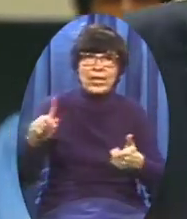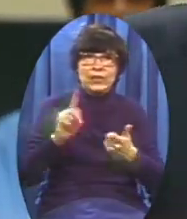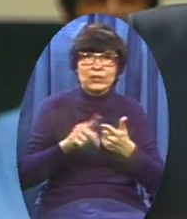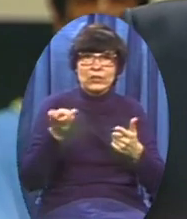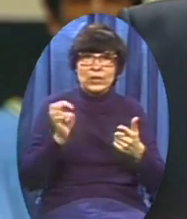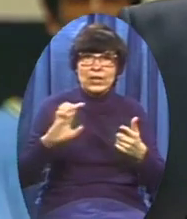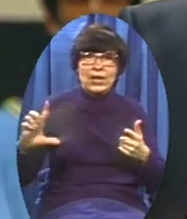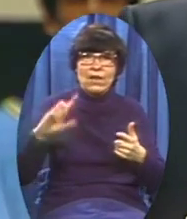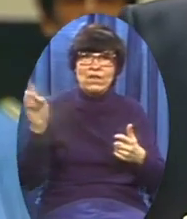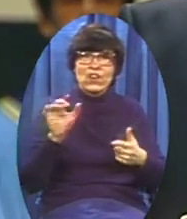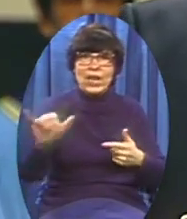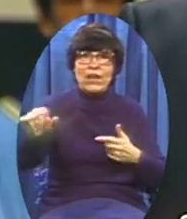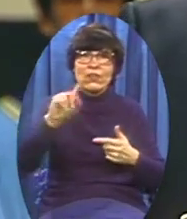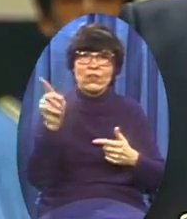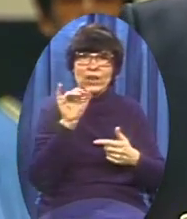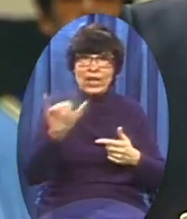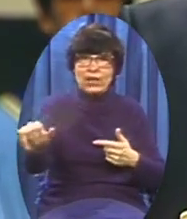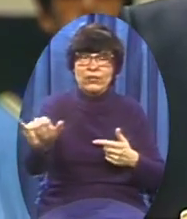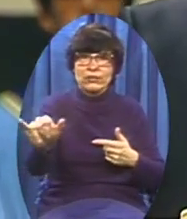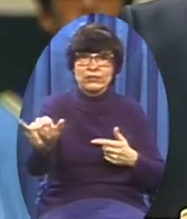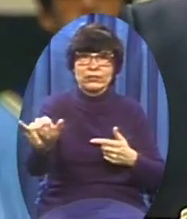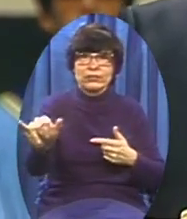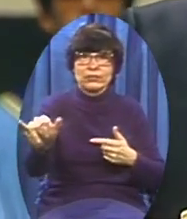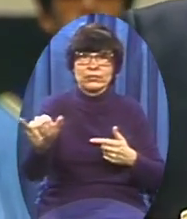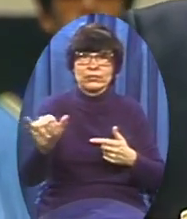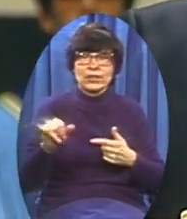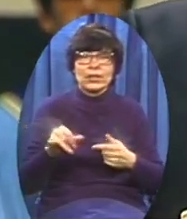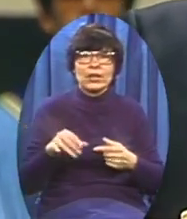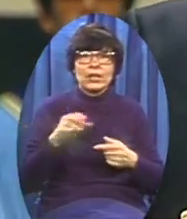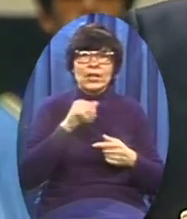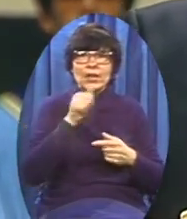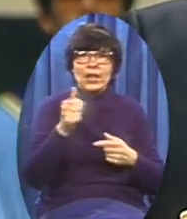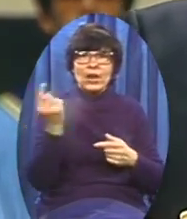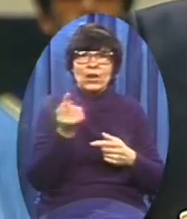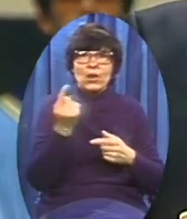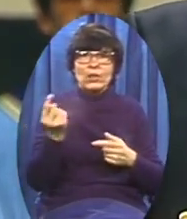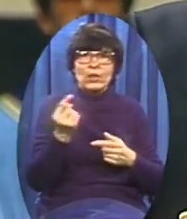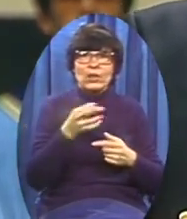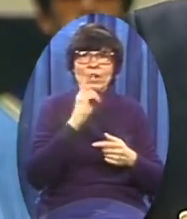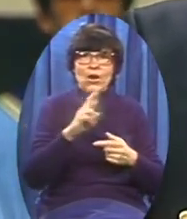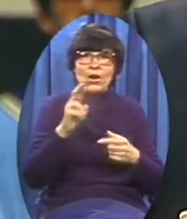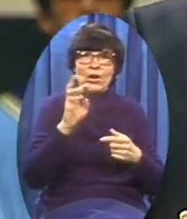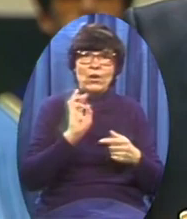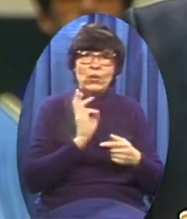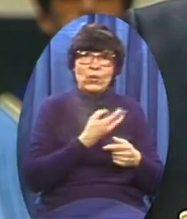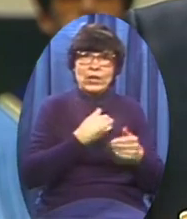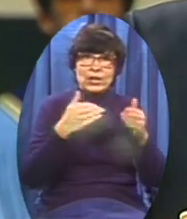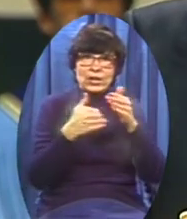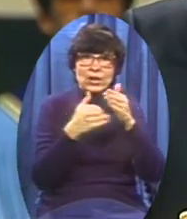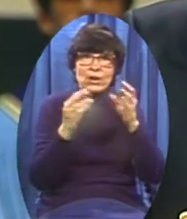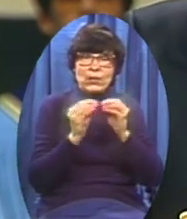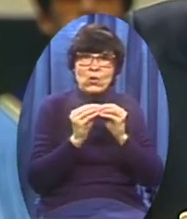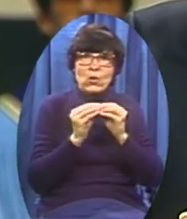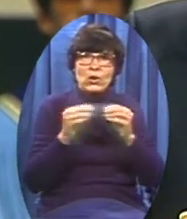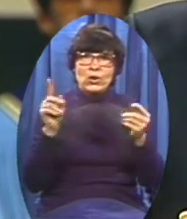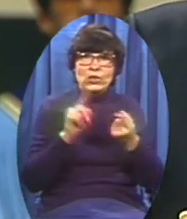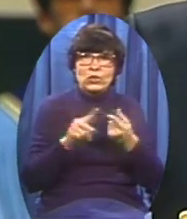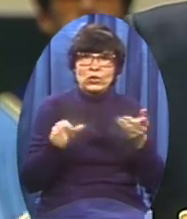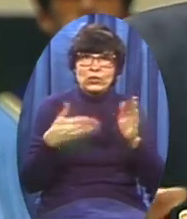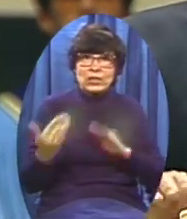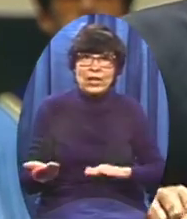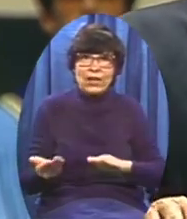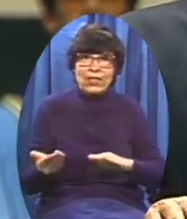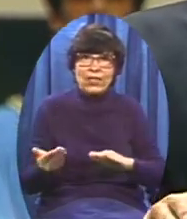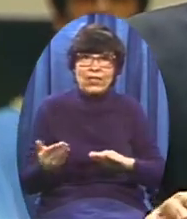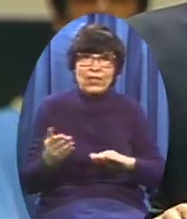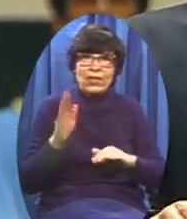And then, not only are we closer to death than we think, and not only, I tell you, are we closer to death than